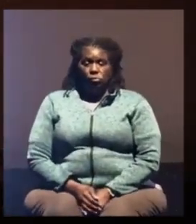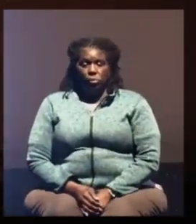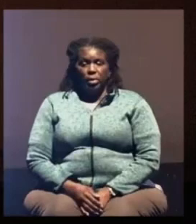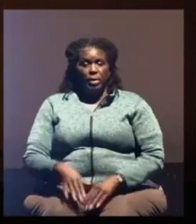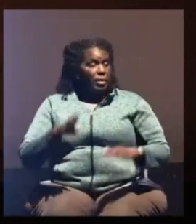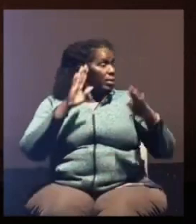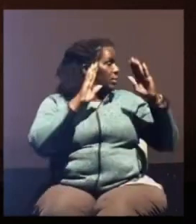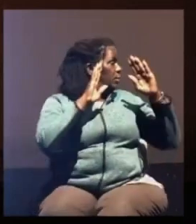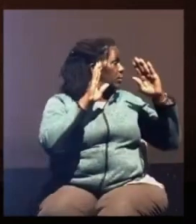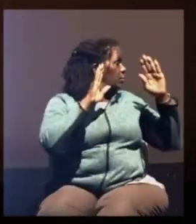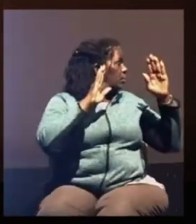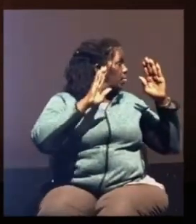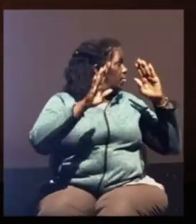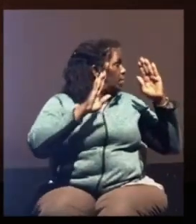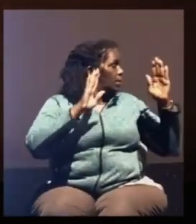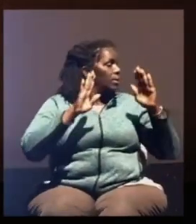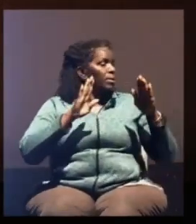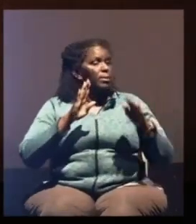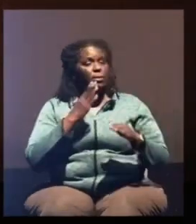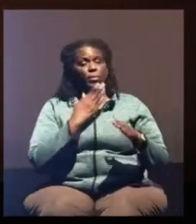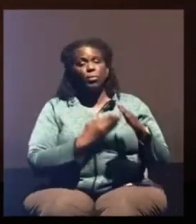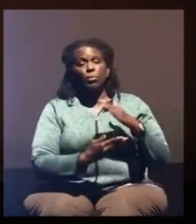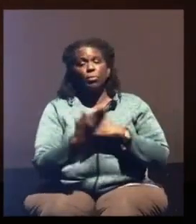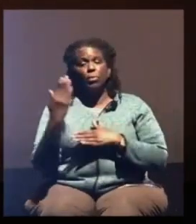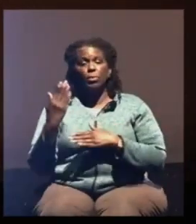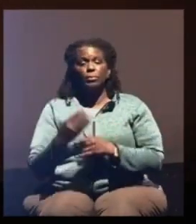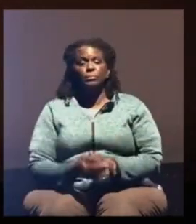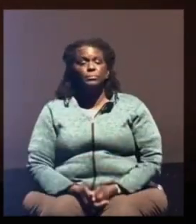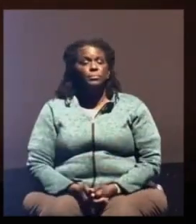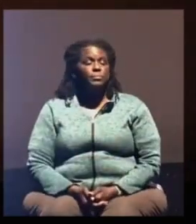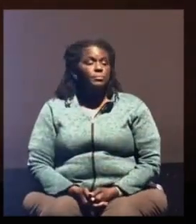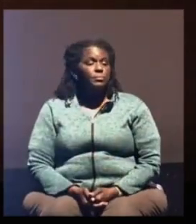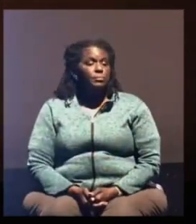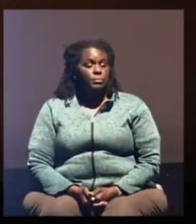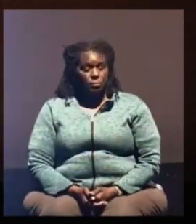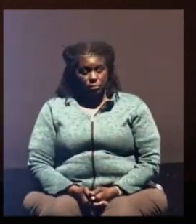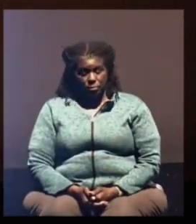Hi, everyone. Buenos dias.